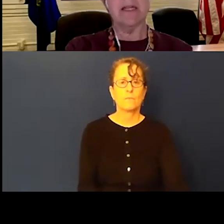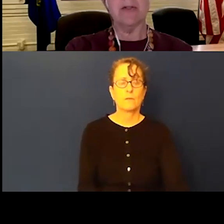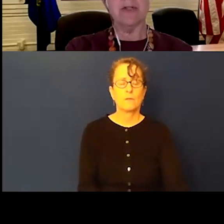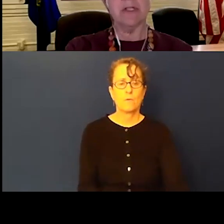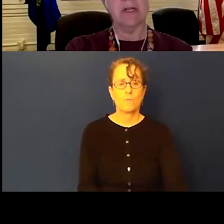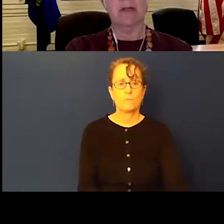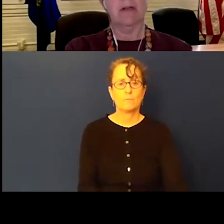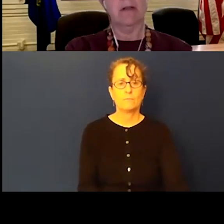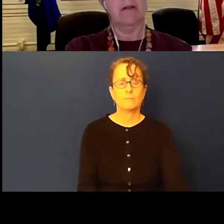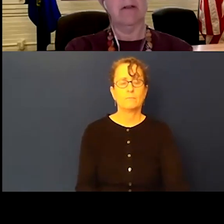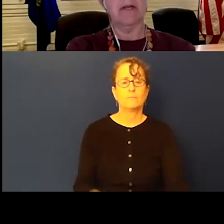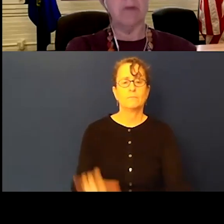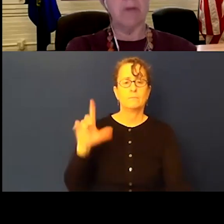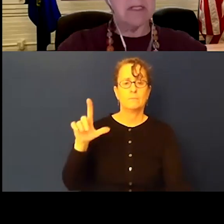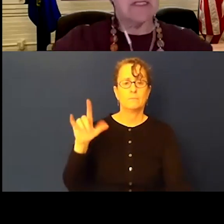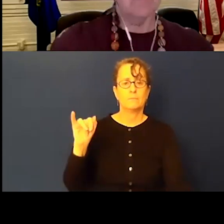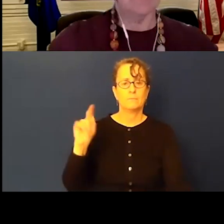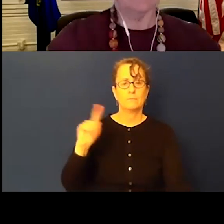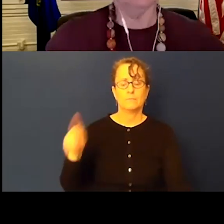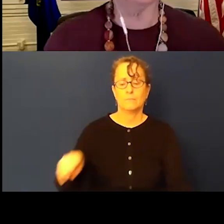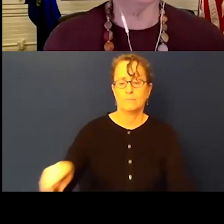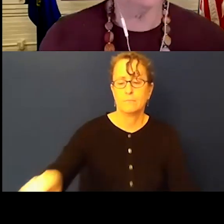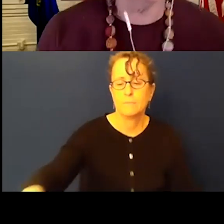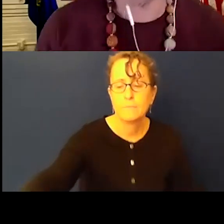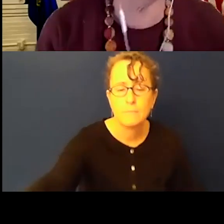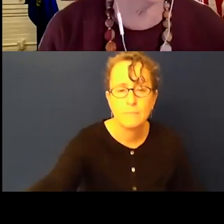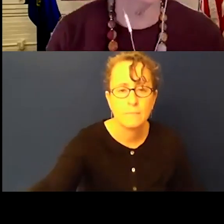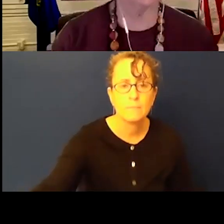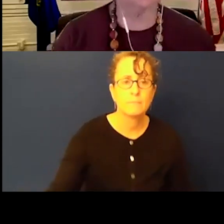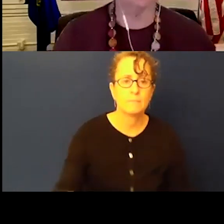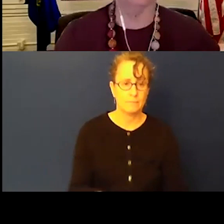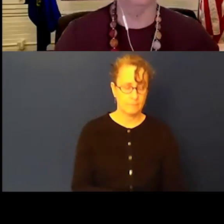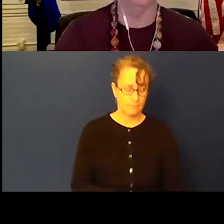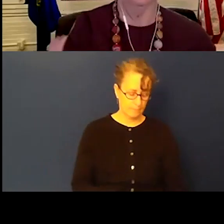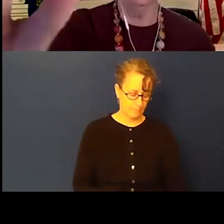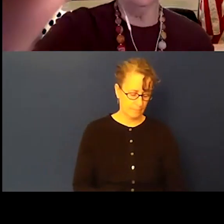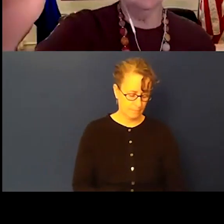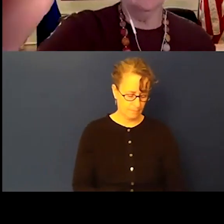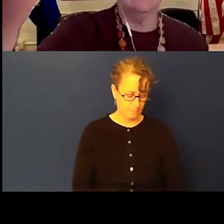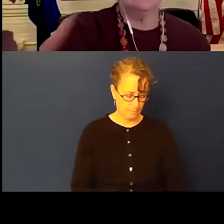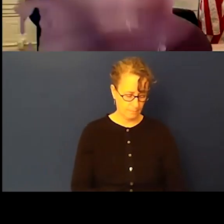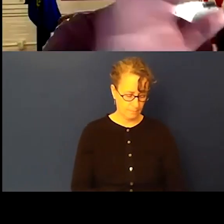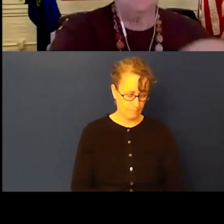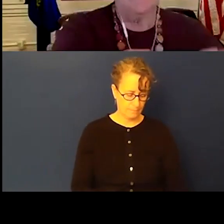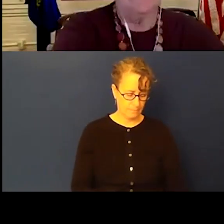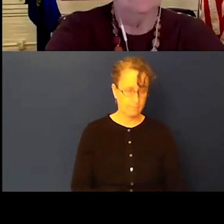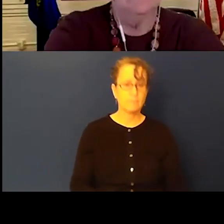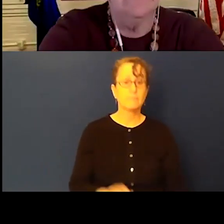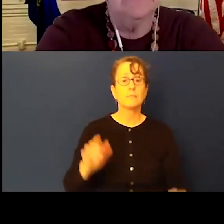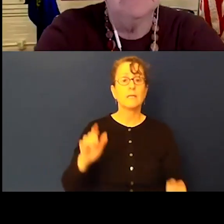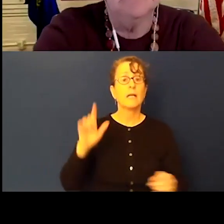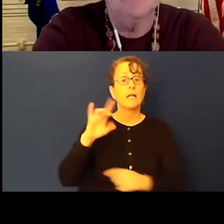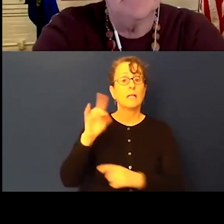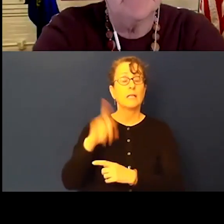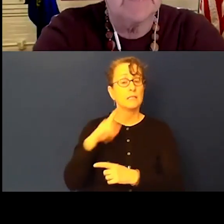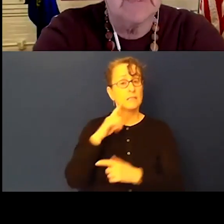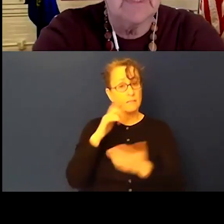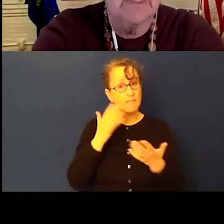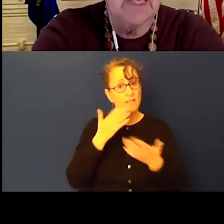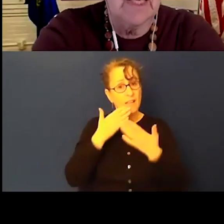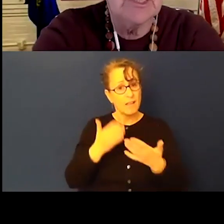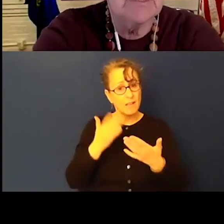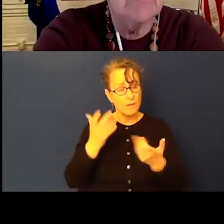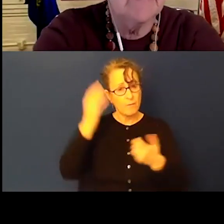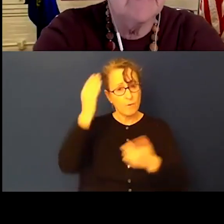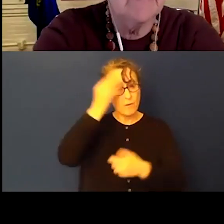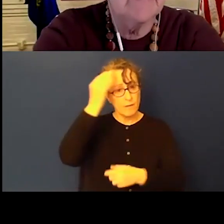It's an interesting theory, Tim, and I appreciate you spending the time to think about it.